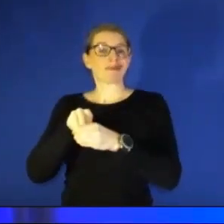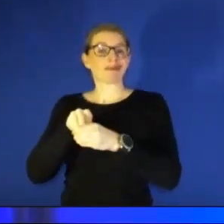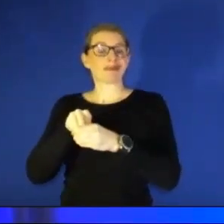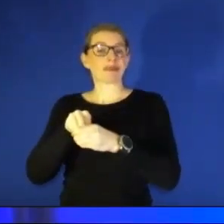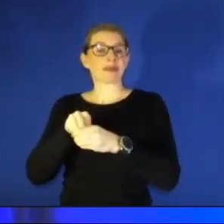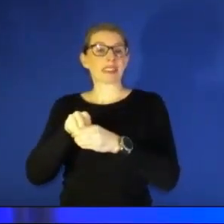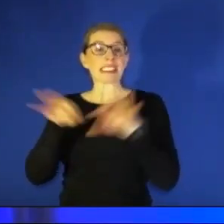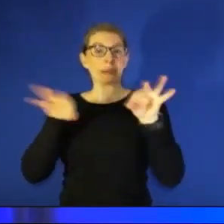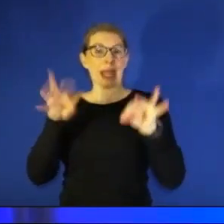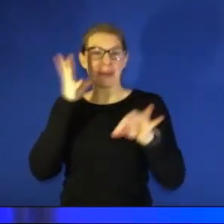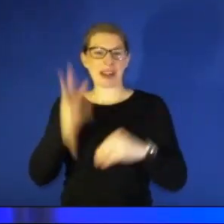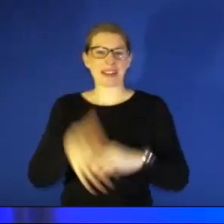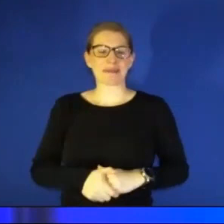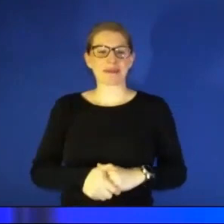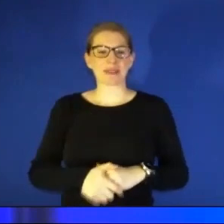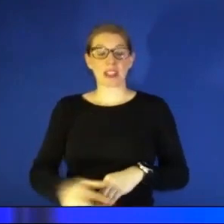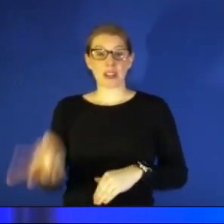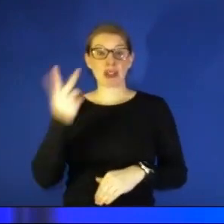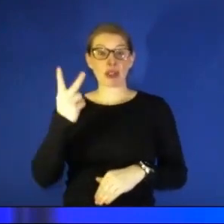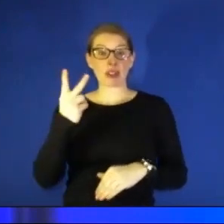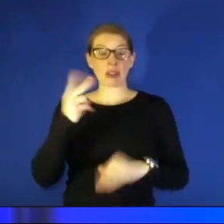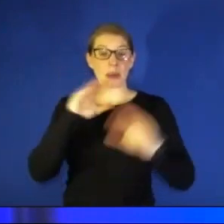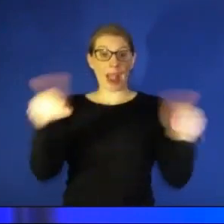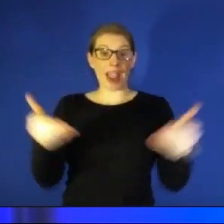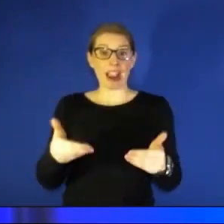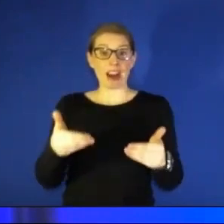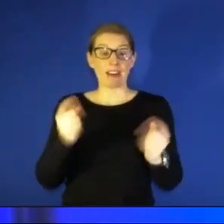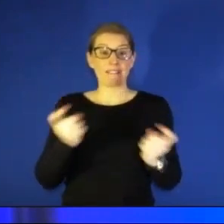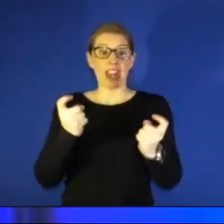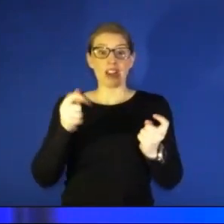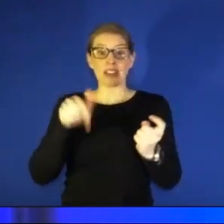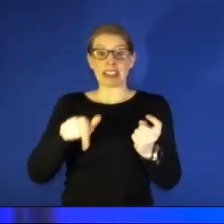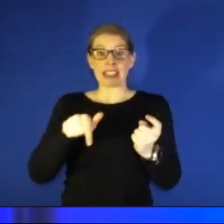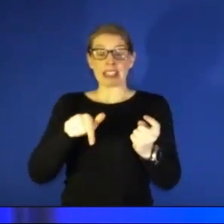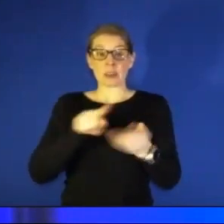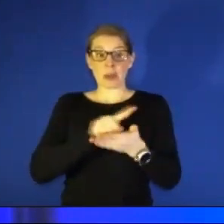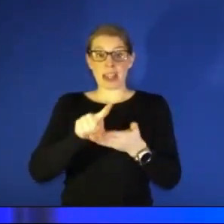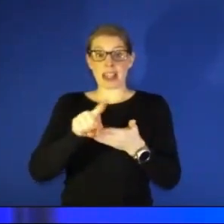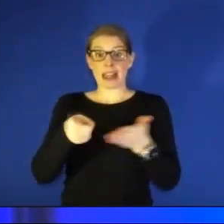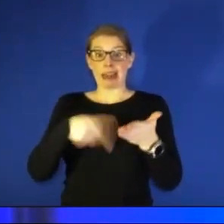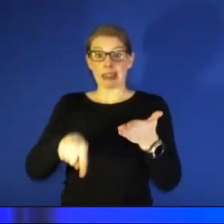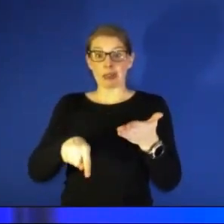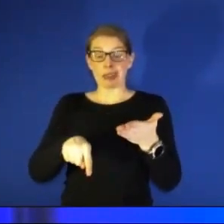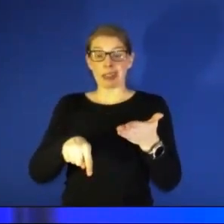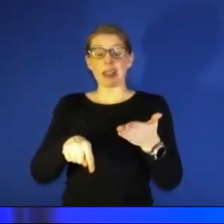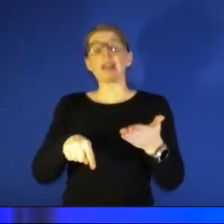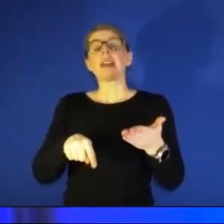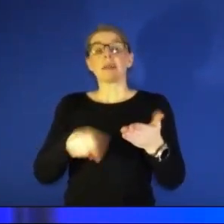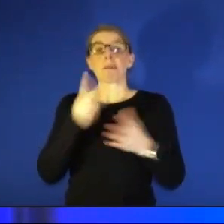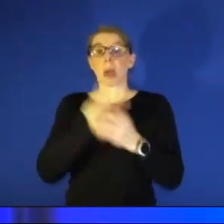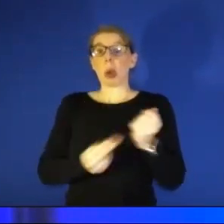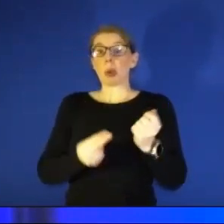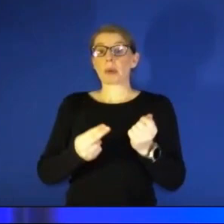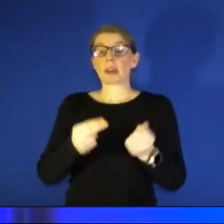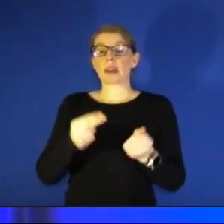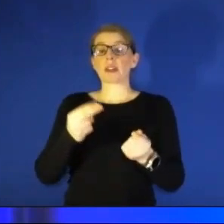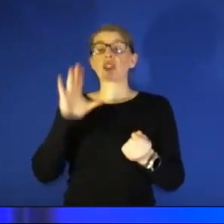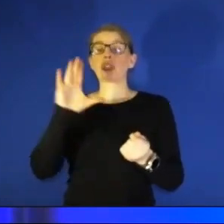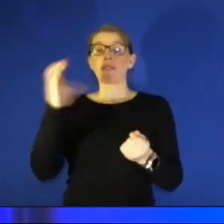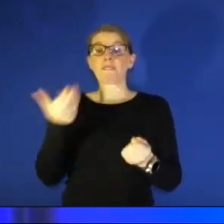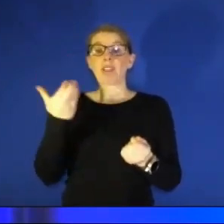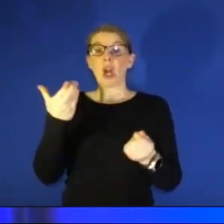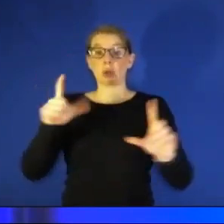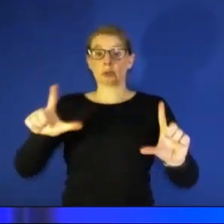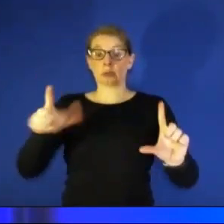So 2 hiring fairs happening this week and next, so you can just hover your phone, your camera over the QR code that's right there on your